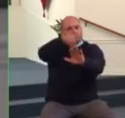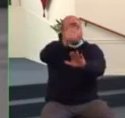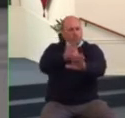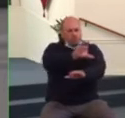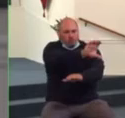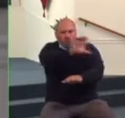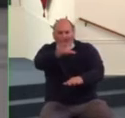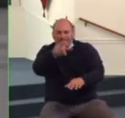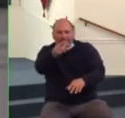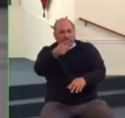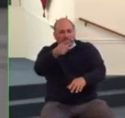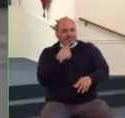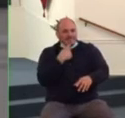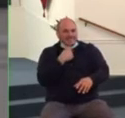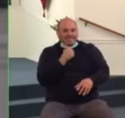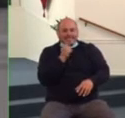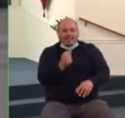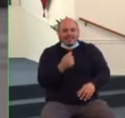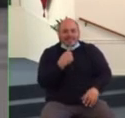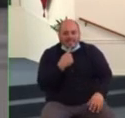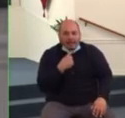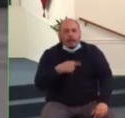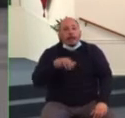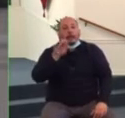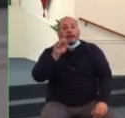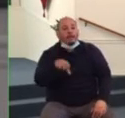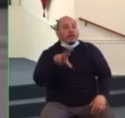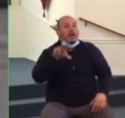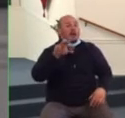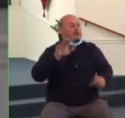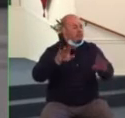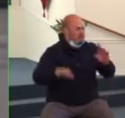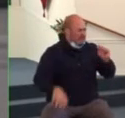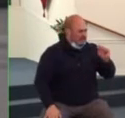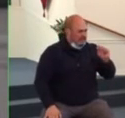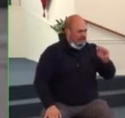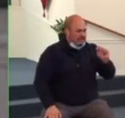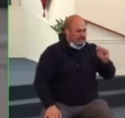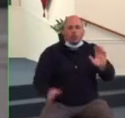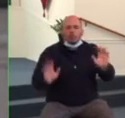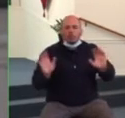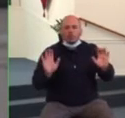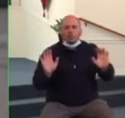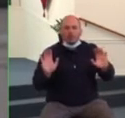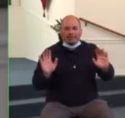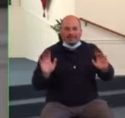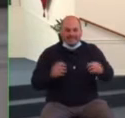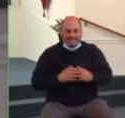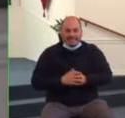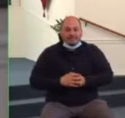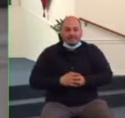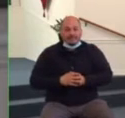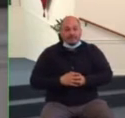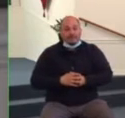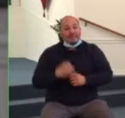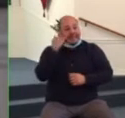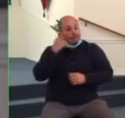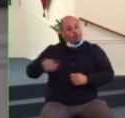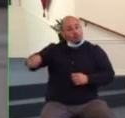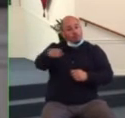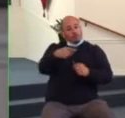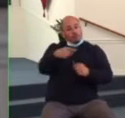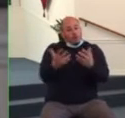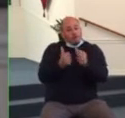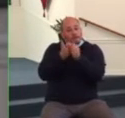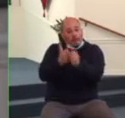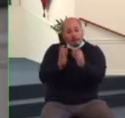you are going to follow Jesus, you might still get to have a great bed. That's a blessing. You might